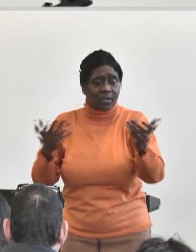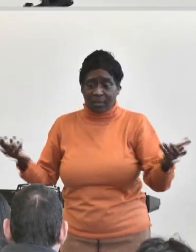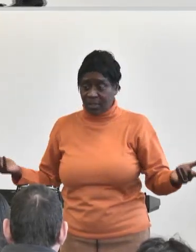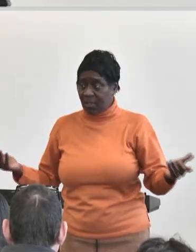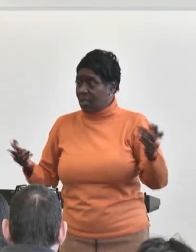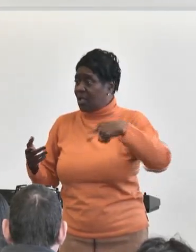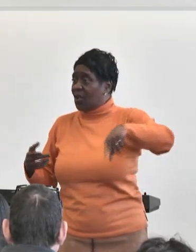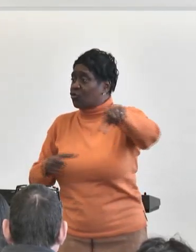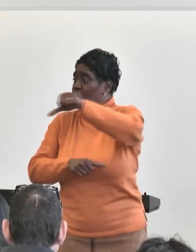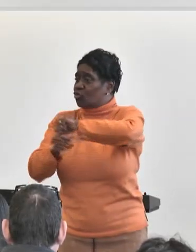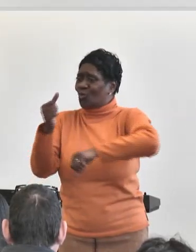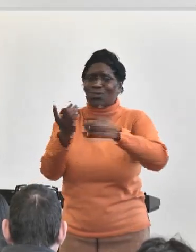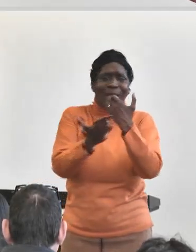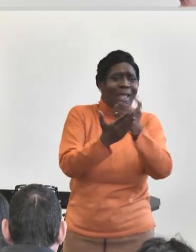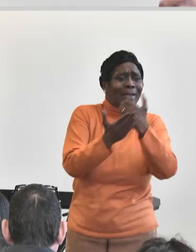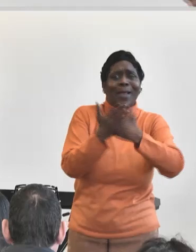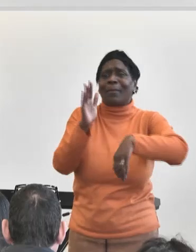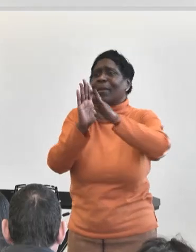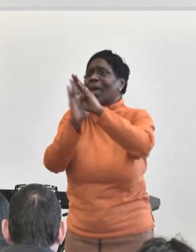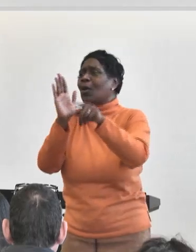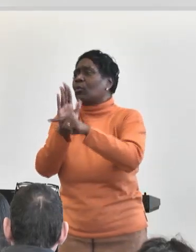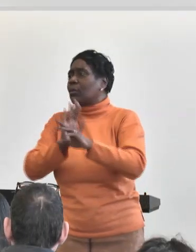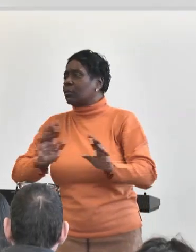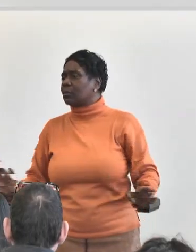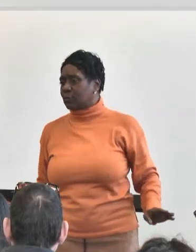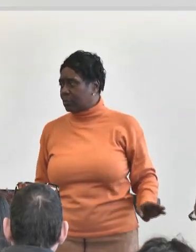regardless of our socioeconomic background,